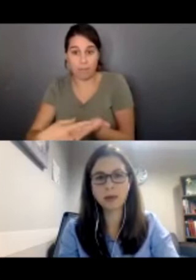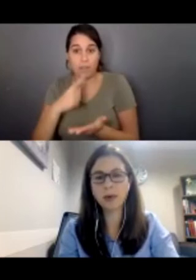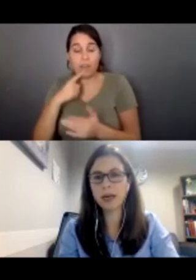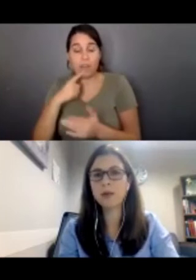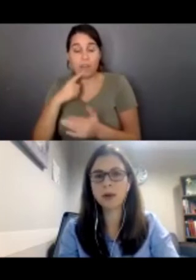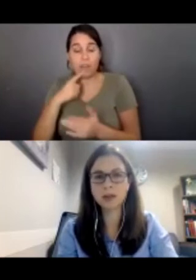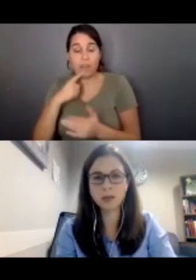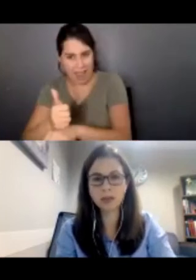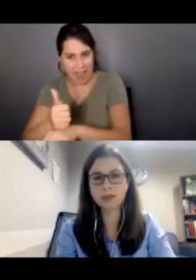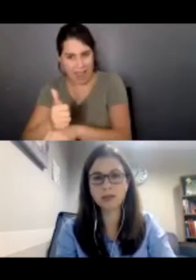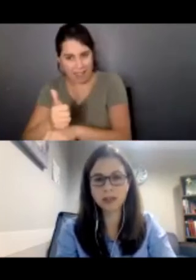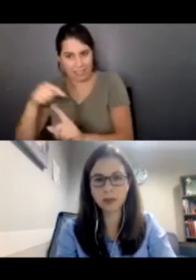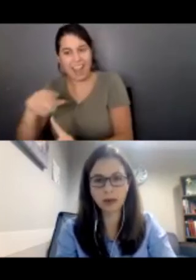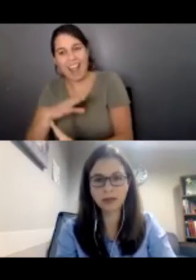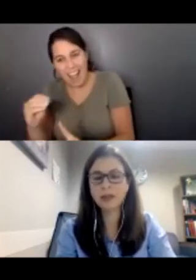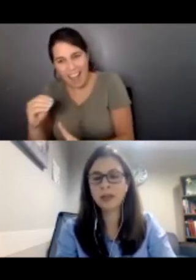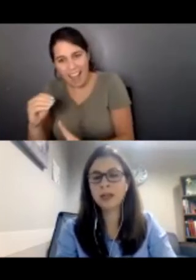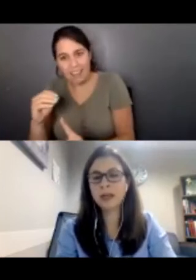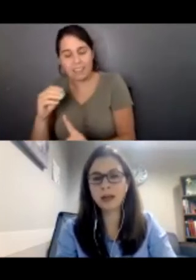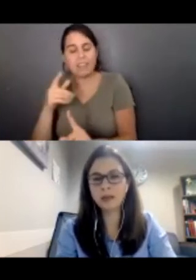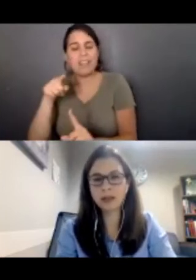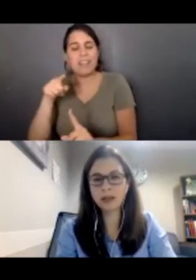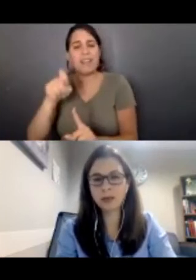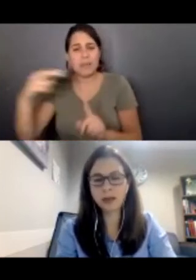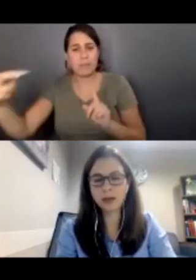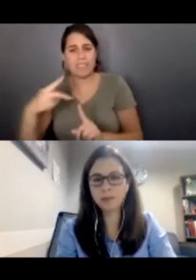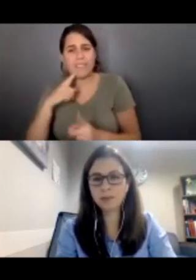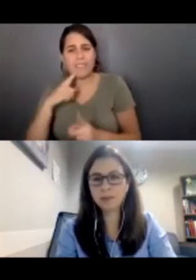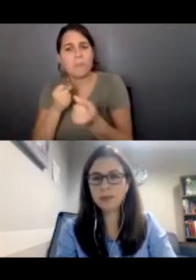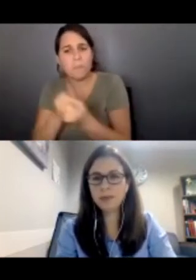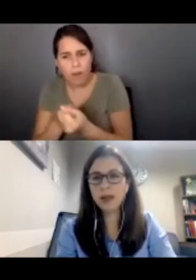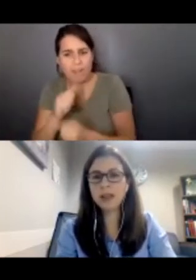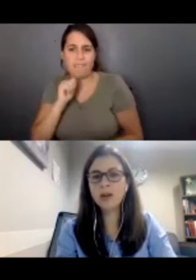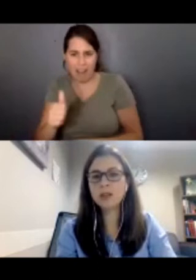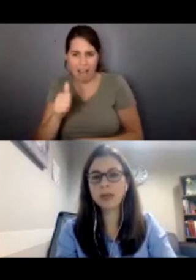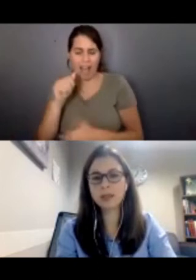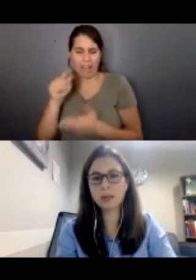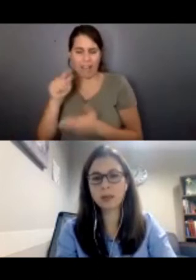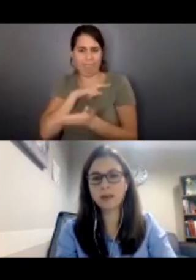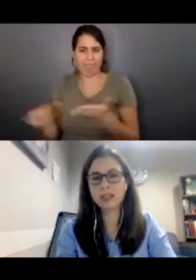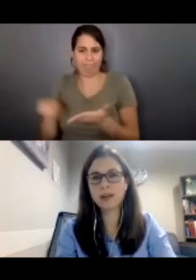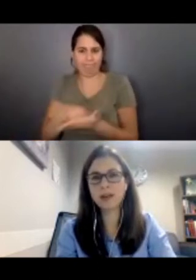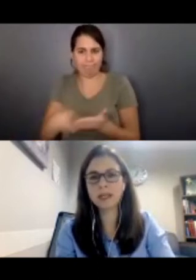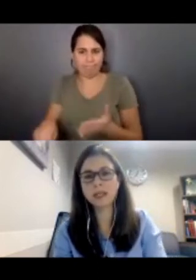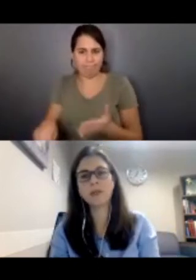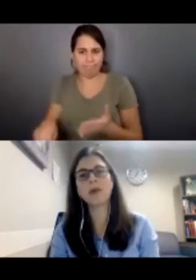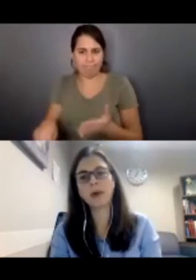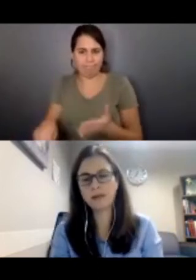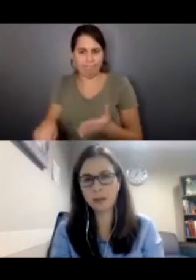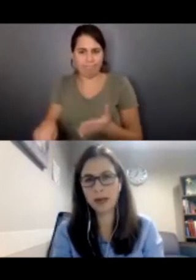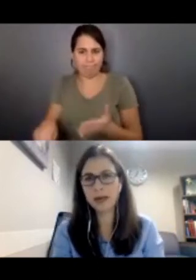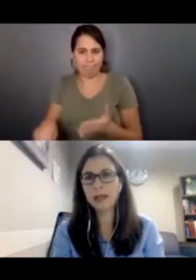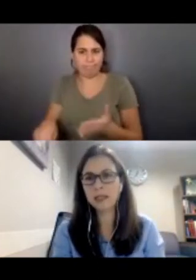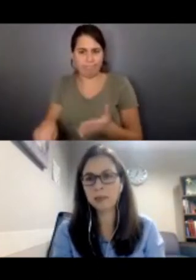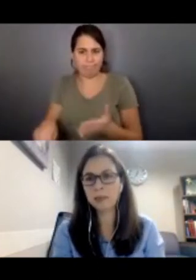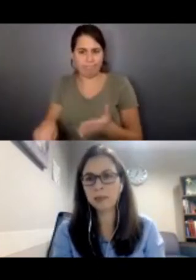Bell pointed out, but also perceived as supportive rather than critical. And then also being able to provide developmentally appropriate